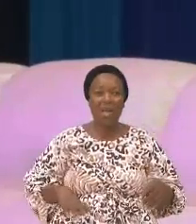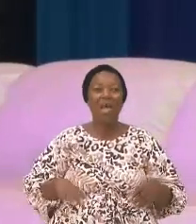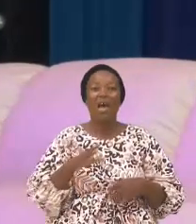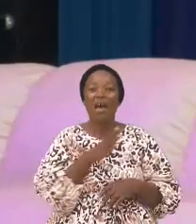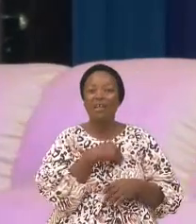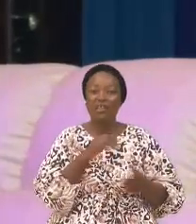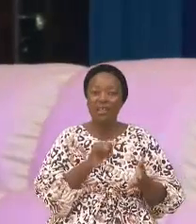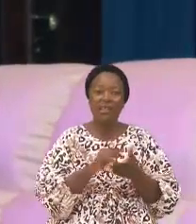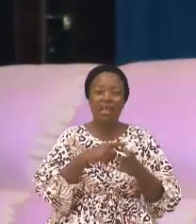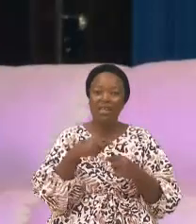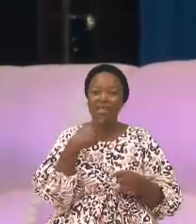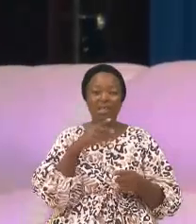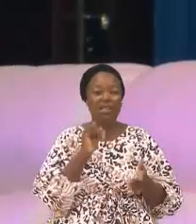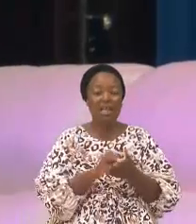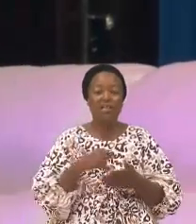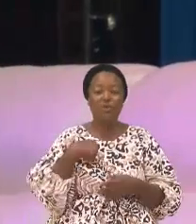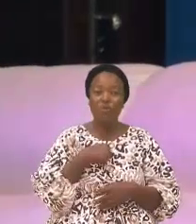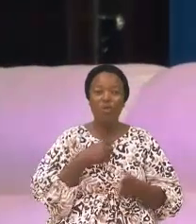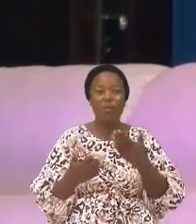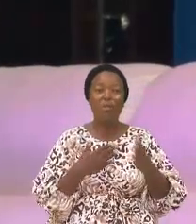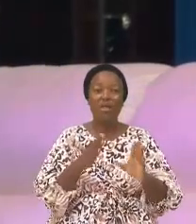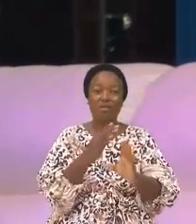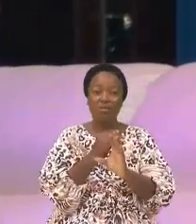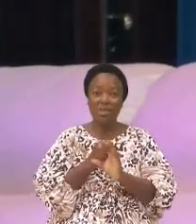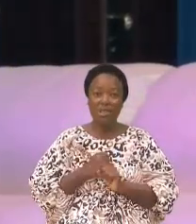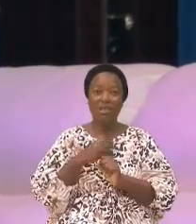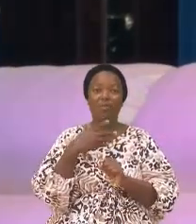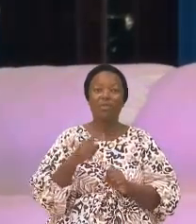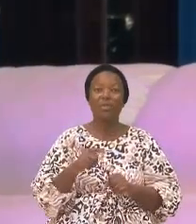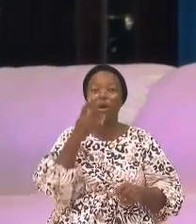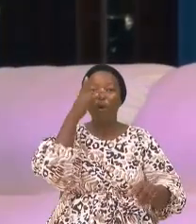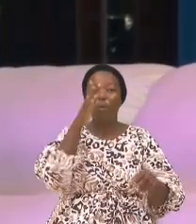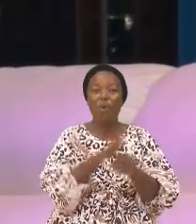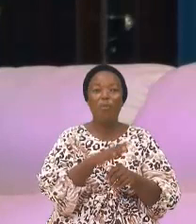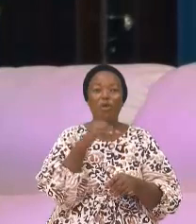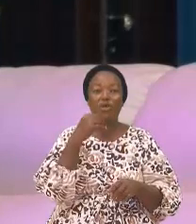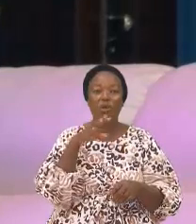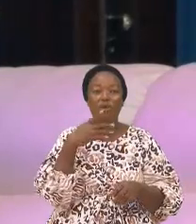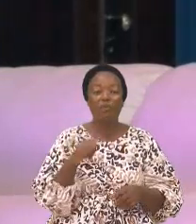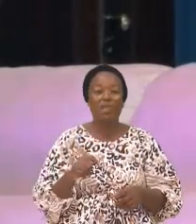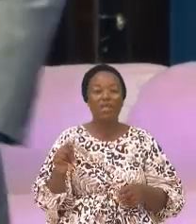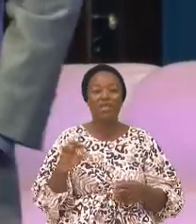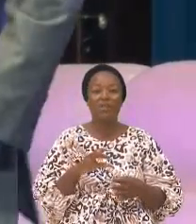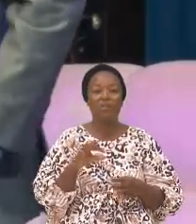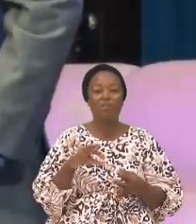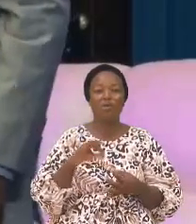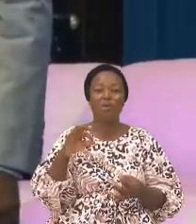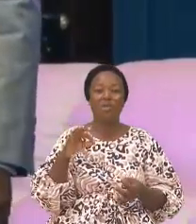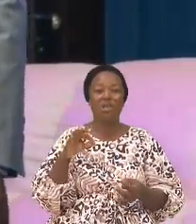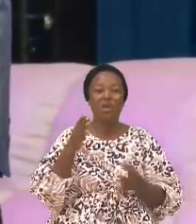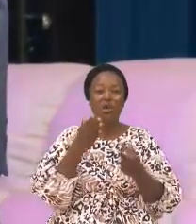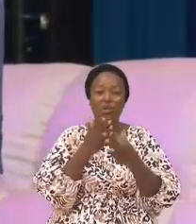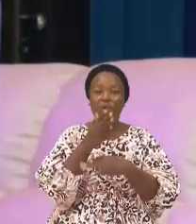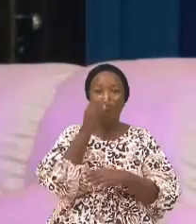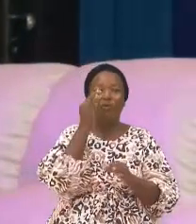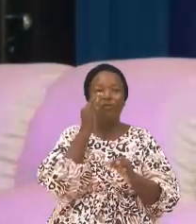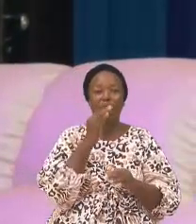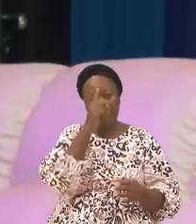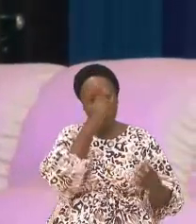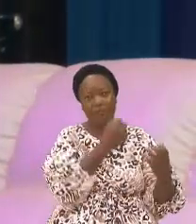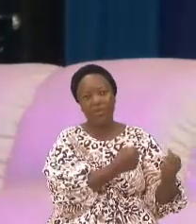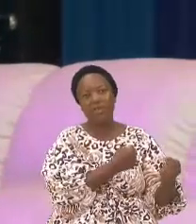believe on the Lord Jesus Christ. Then it says that we might receive the promise of